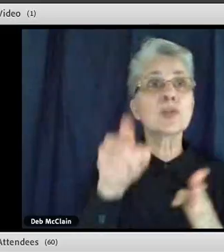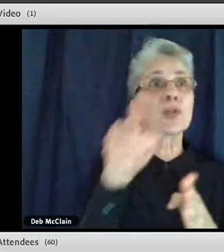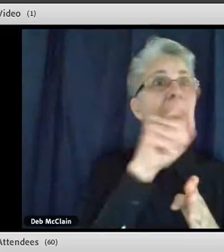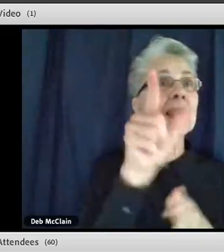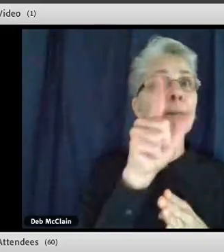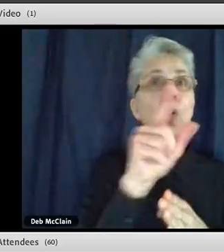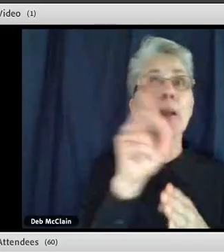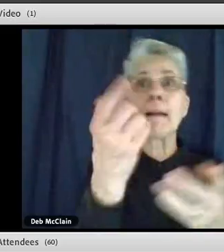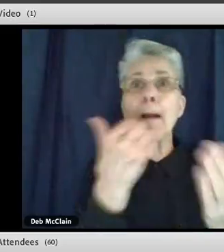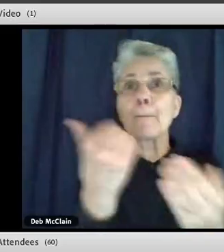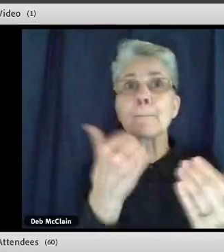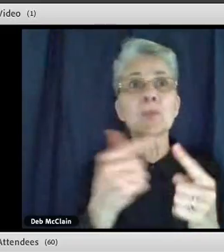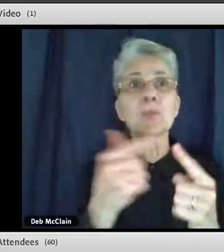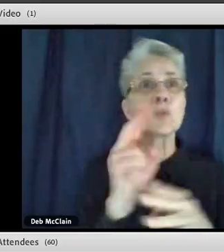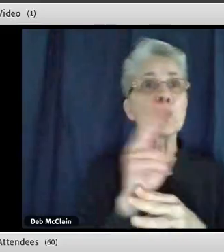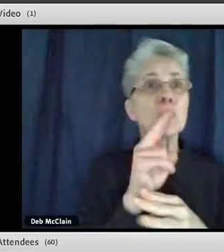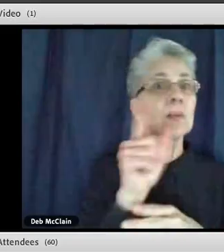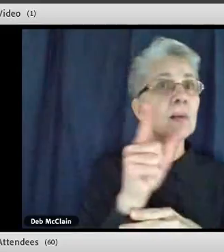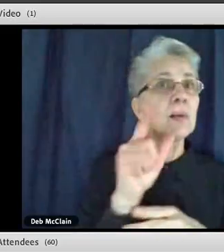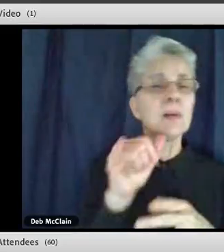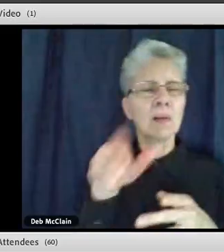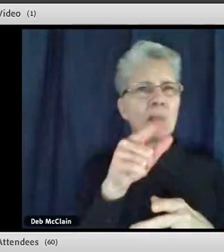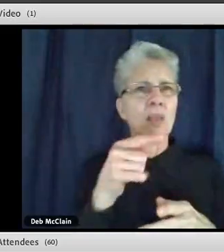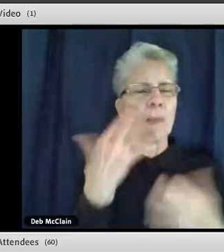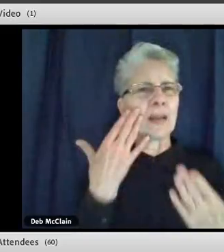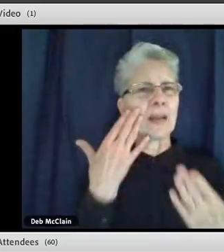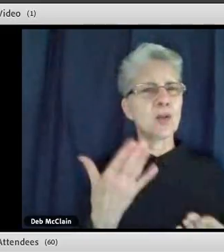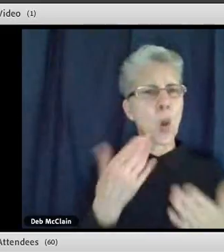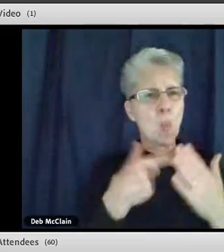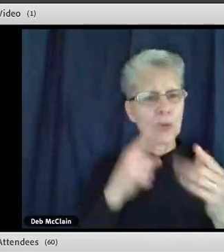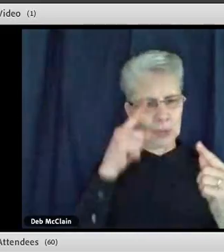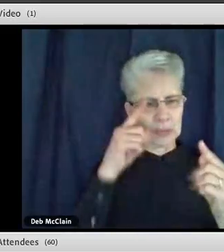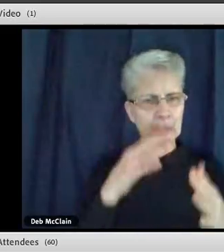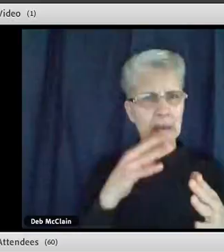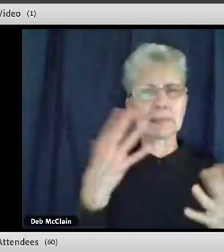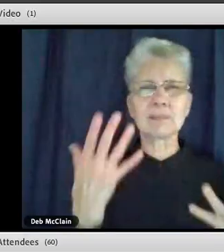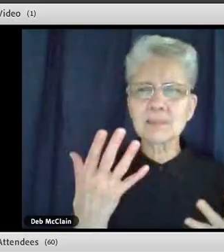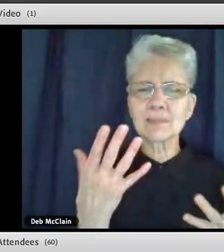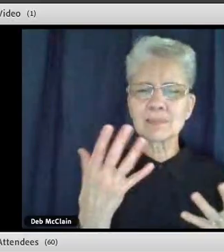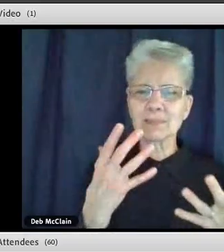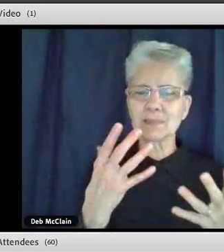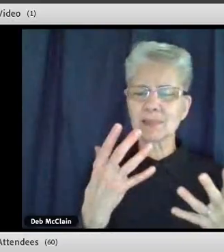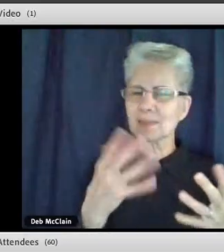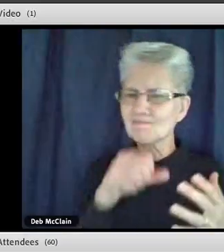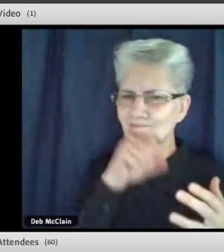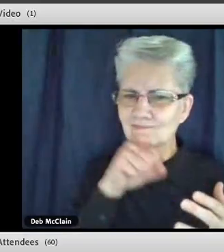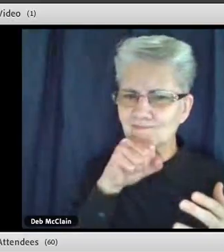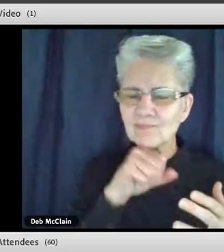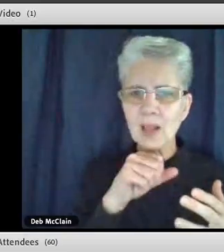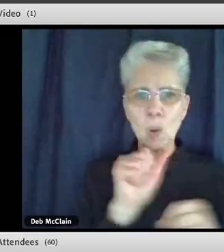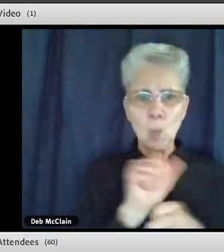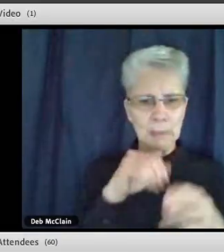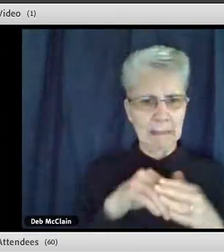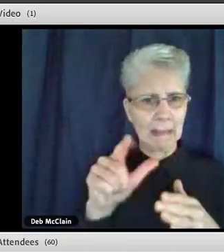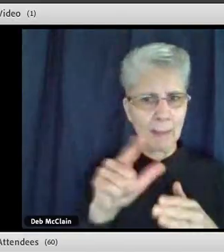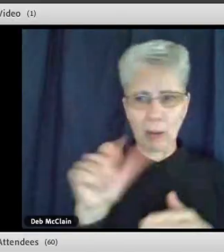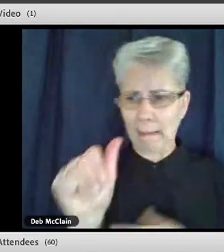standards, then the users may not know what to expect. They may not know if they're walking into library A,